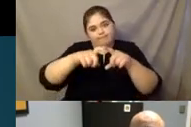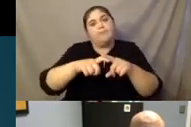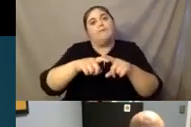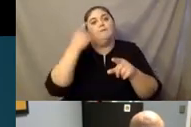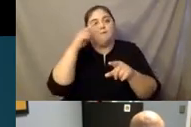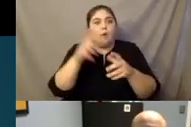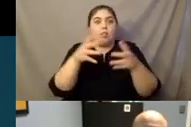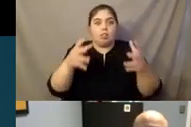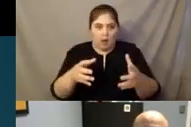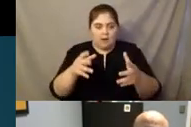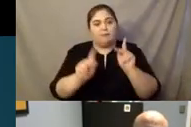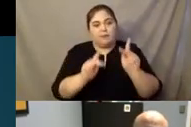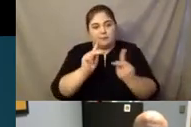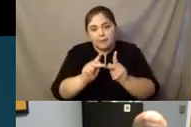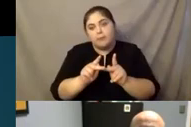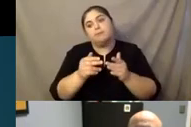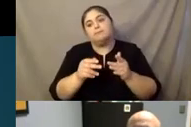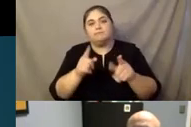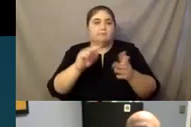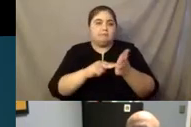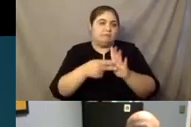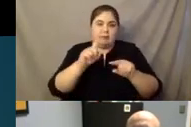for a lot of evictions and a lot of foreclosures.